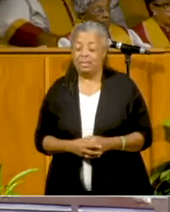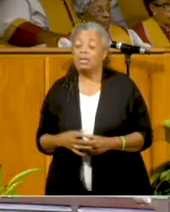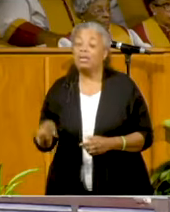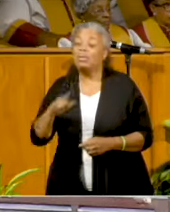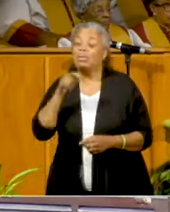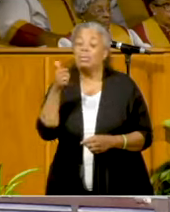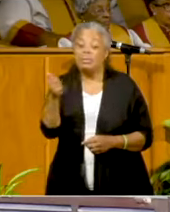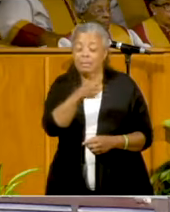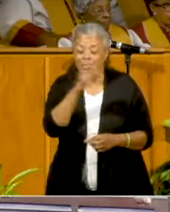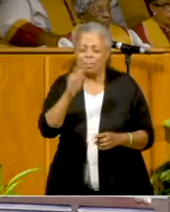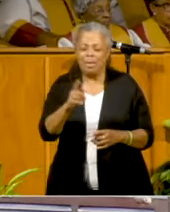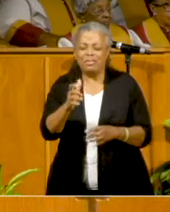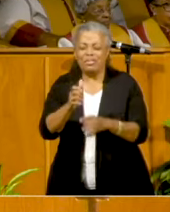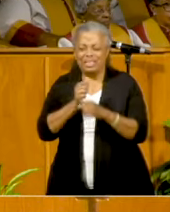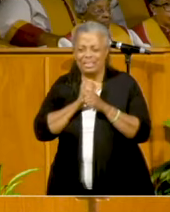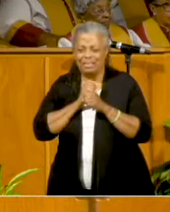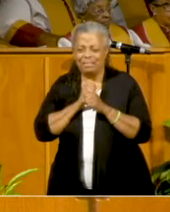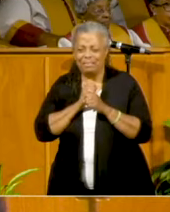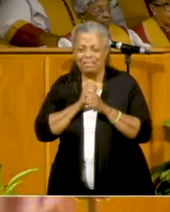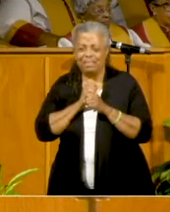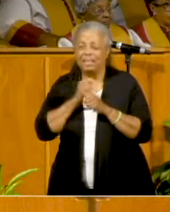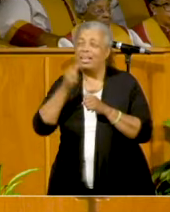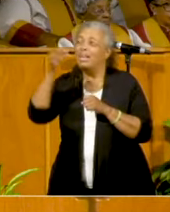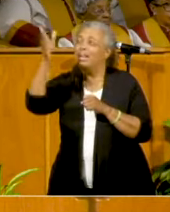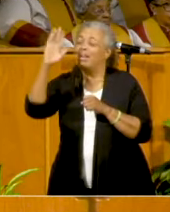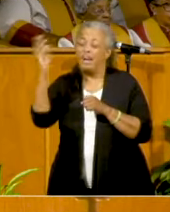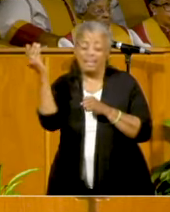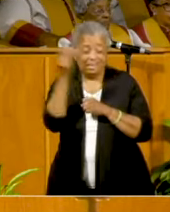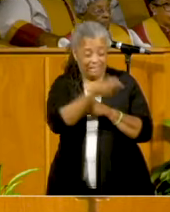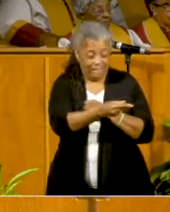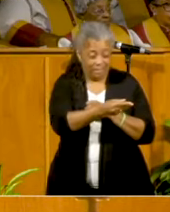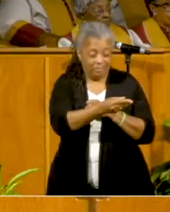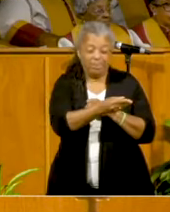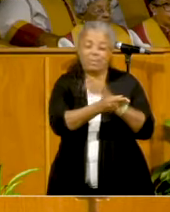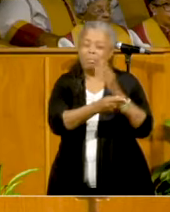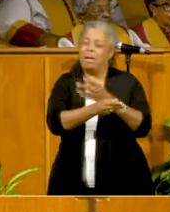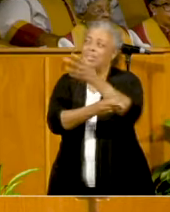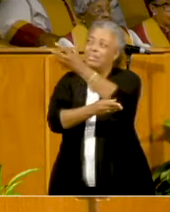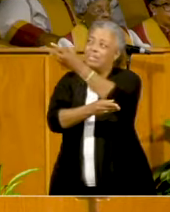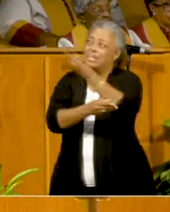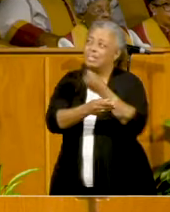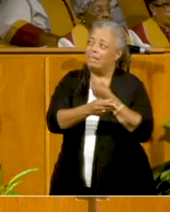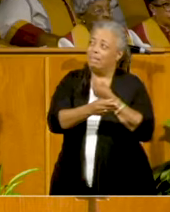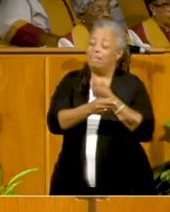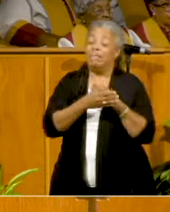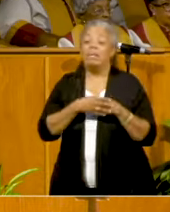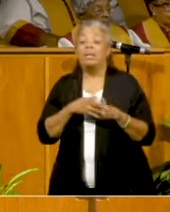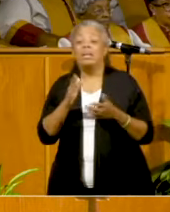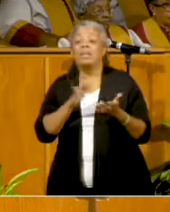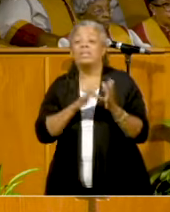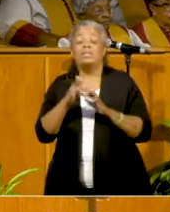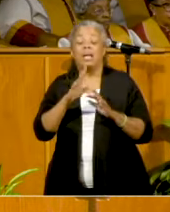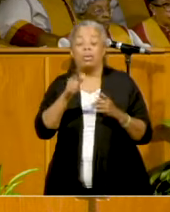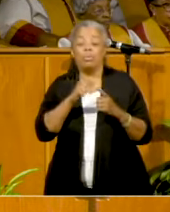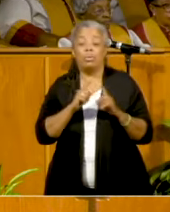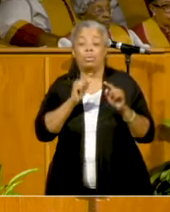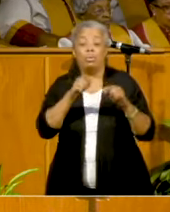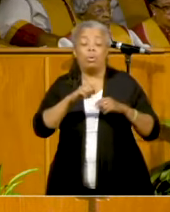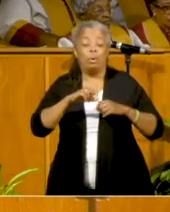You just have to receive it. So here's what the Apostle Paul says. I'm done. He says that when you break bread and come to the